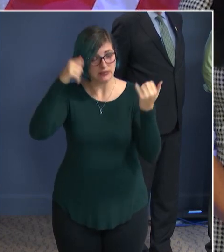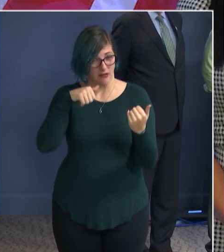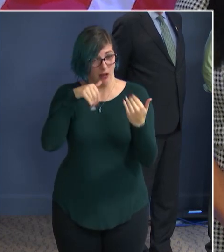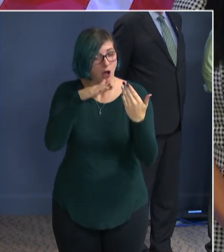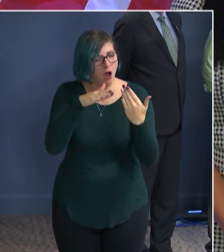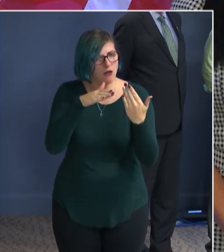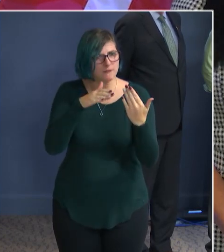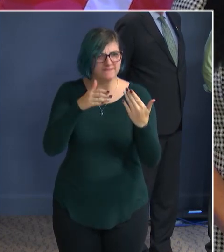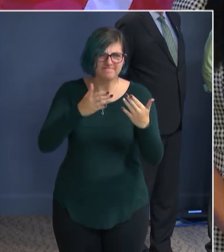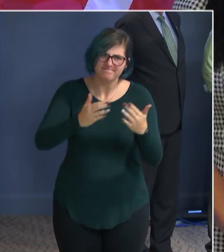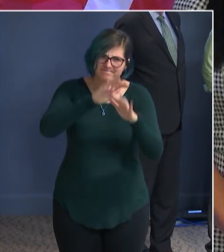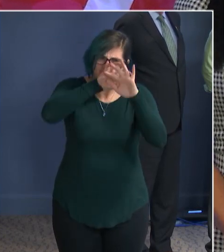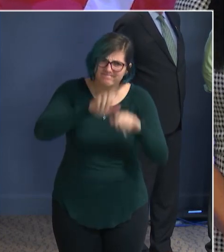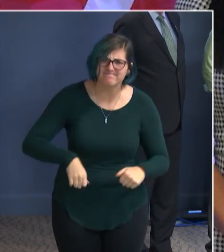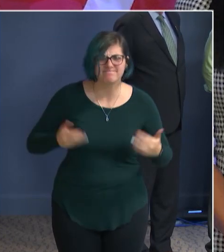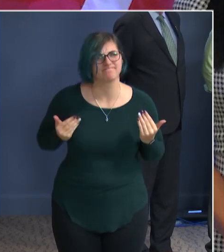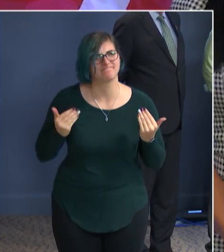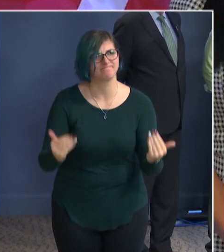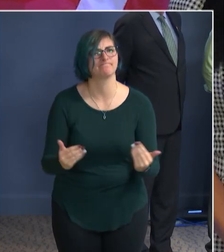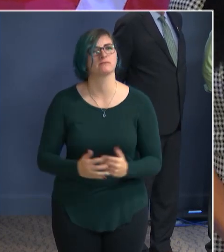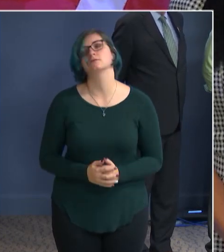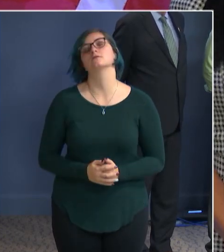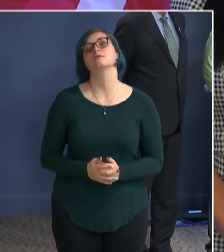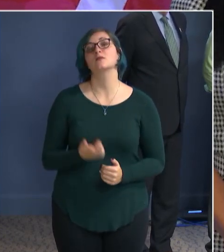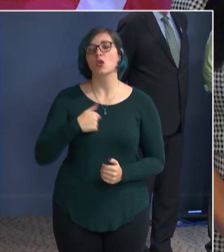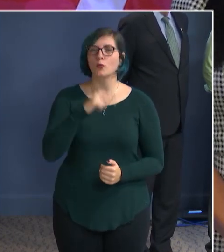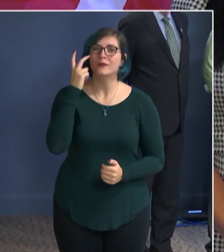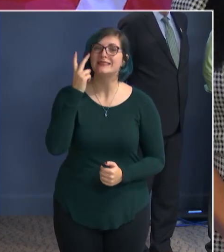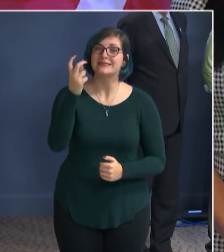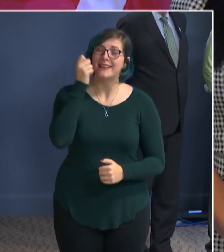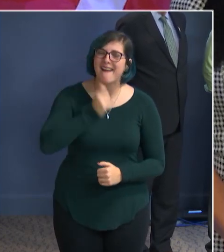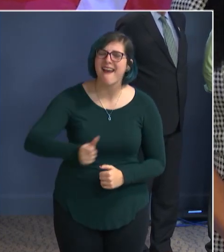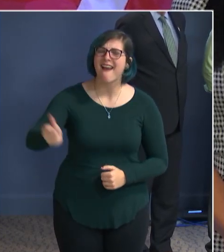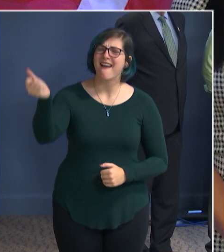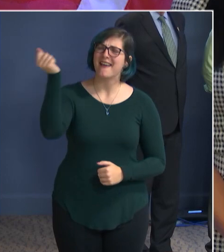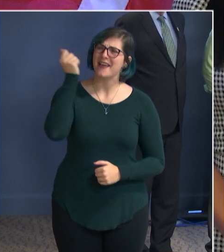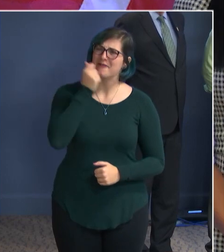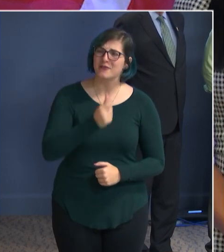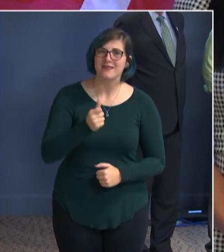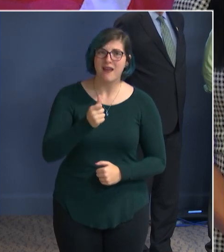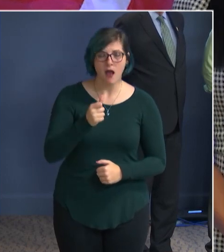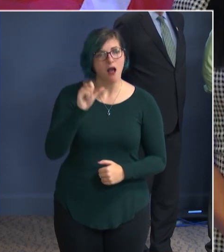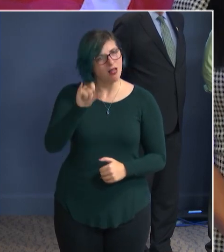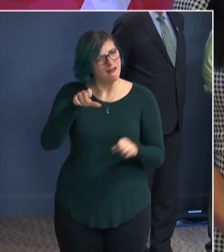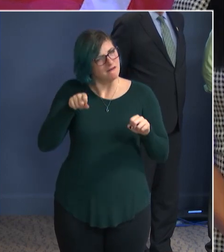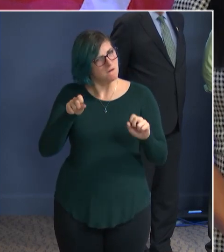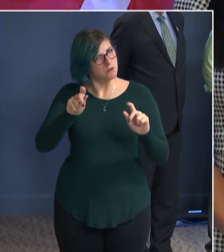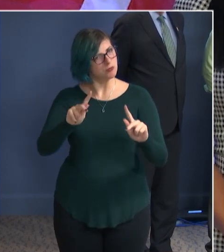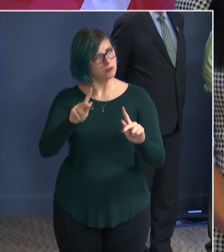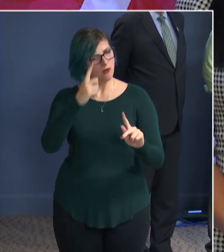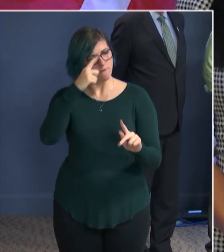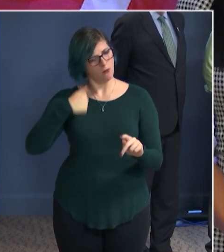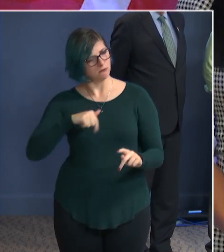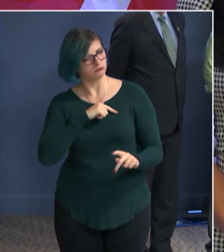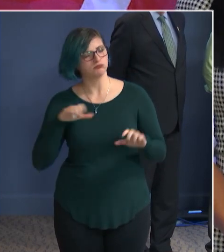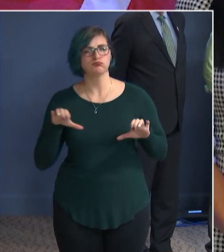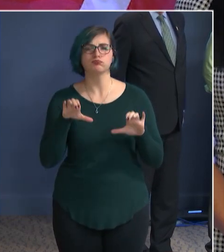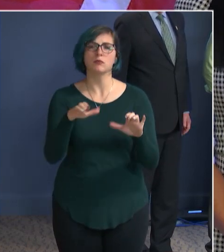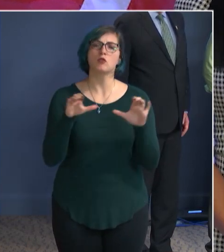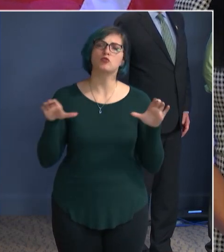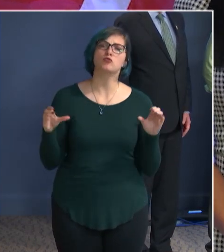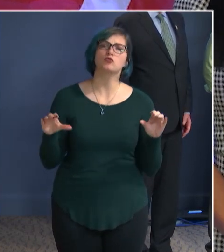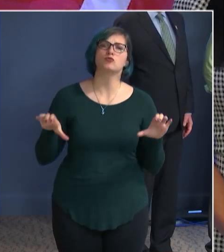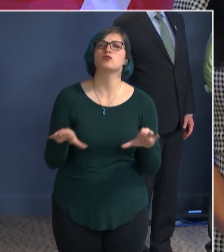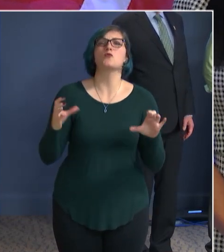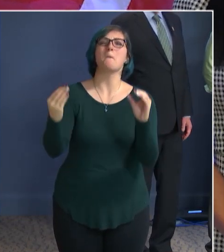the district. And we see every day as an opportunity for us to do more for the city